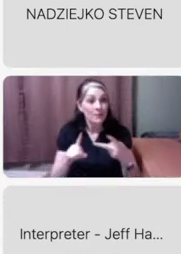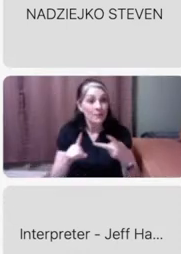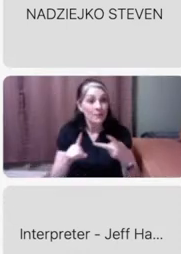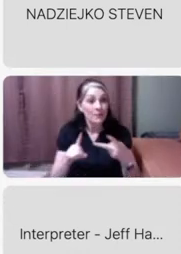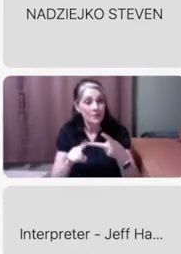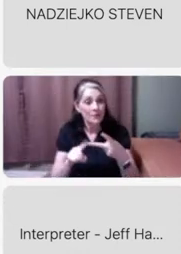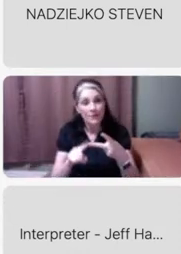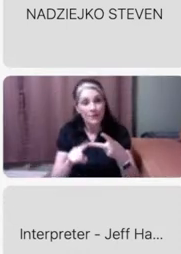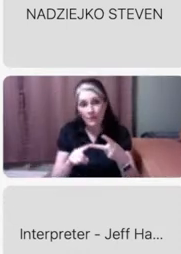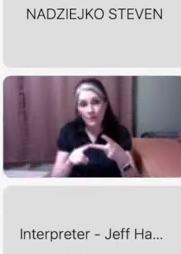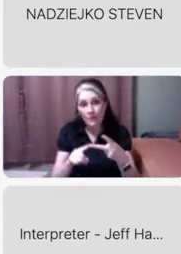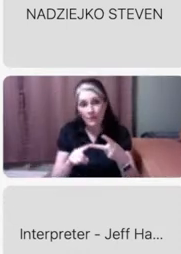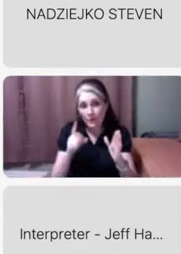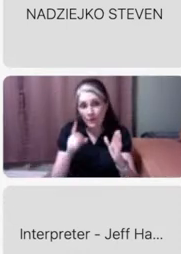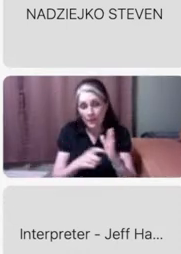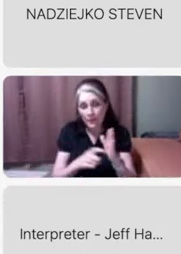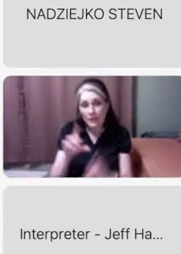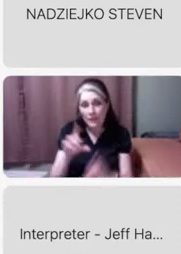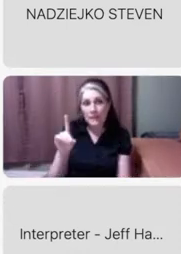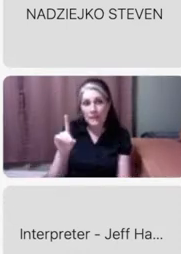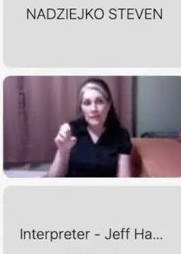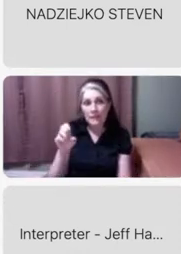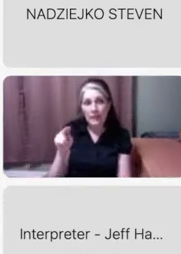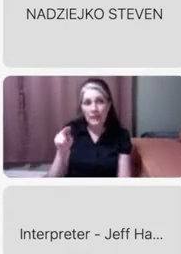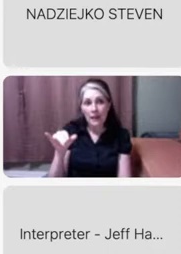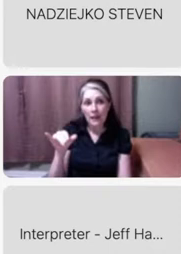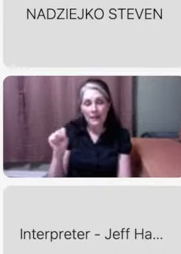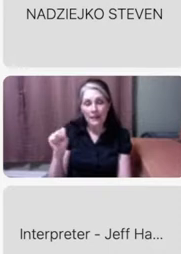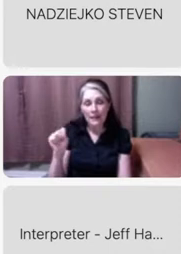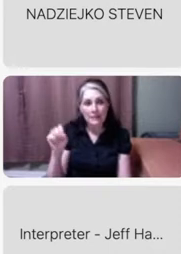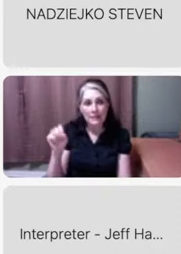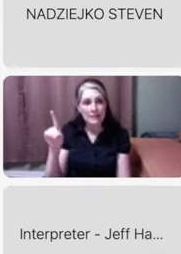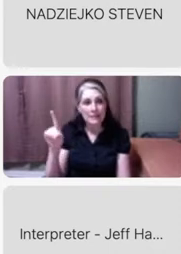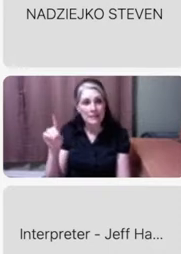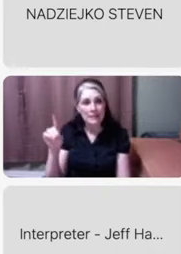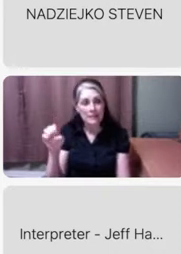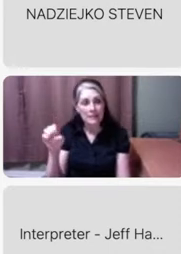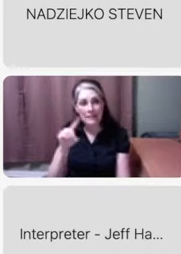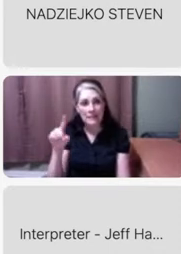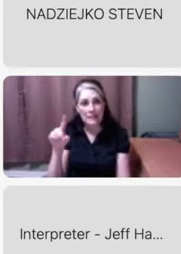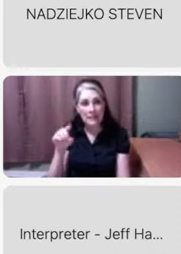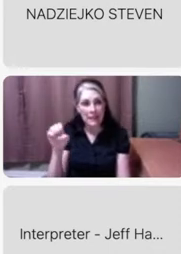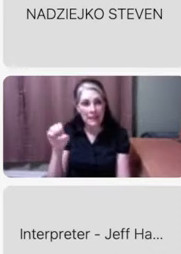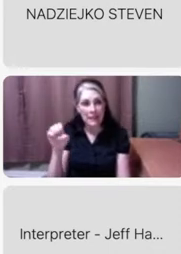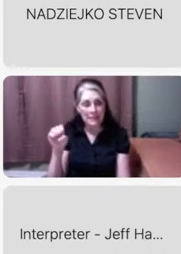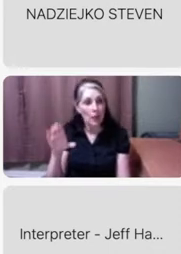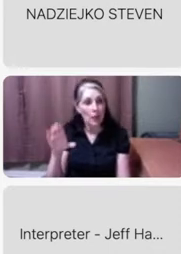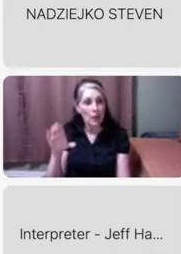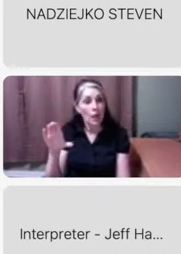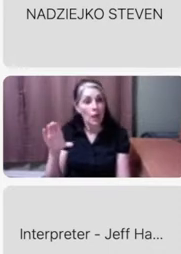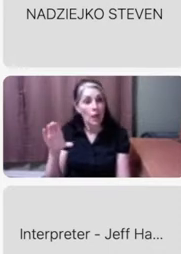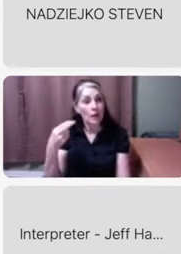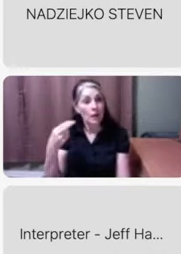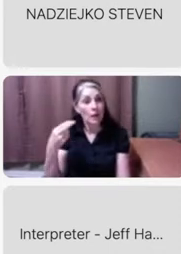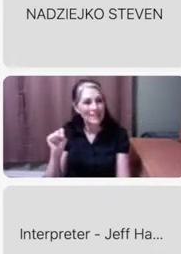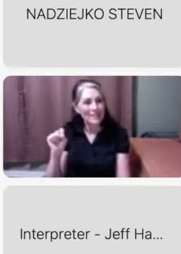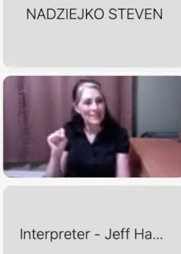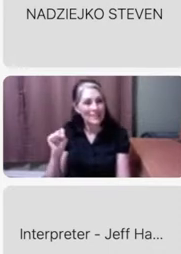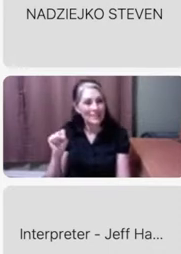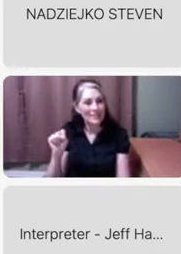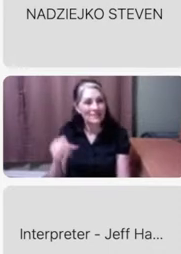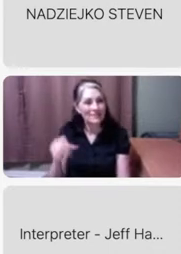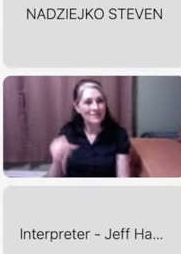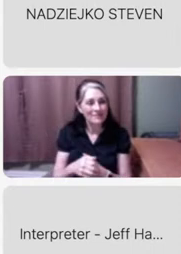tonight denise diaz golden high school first sorry denise